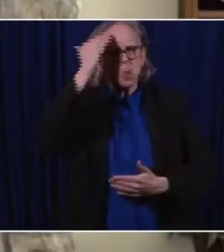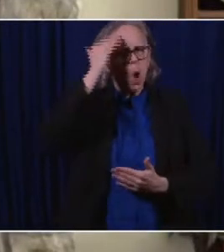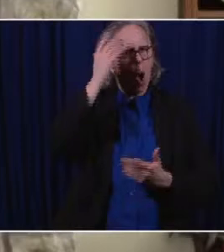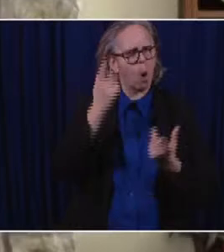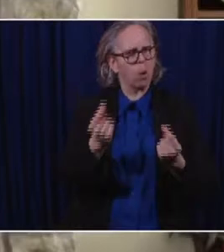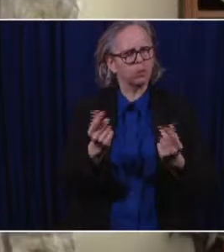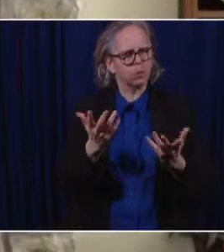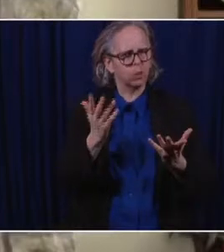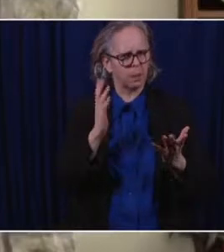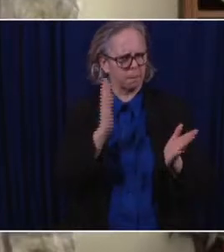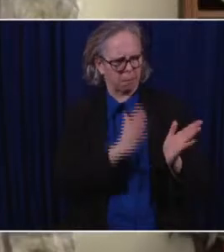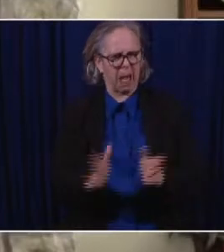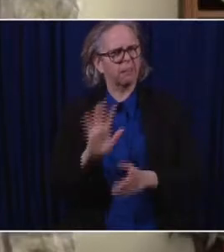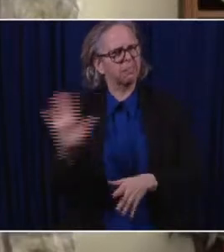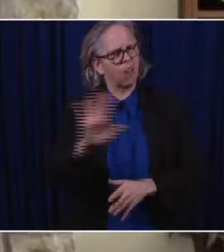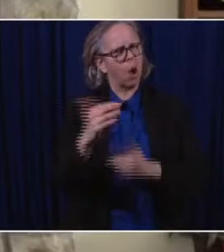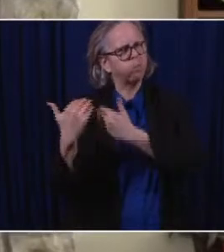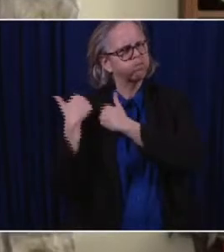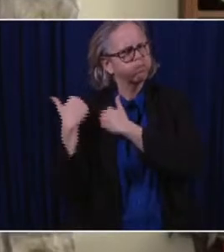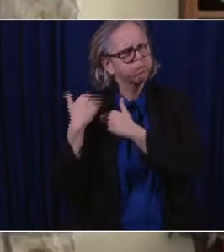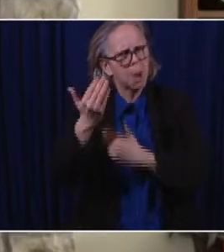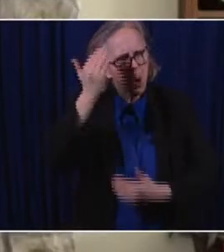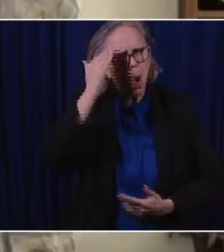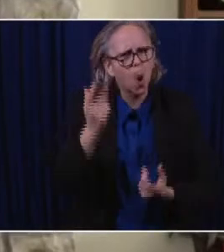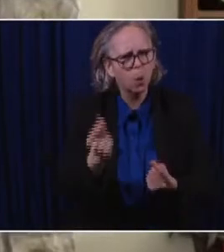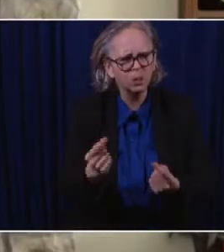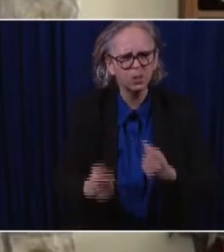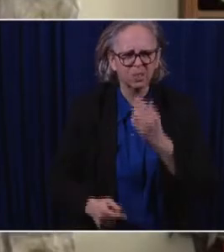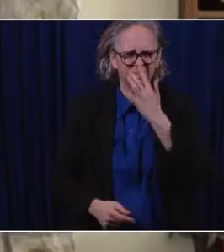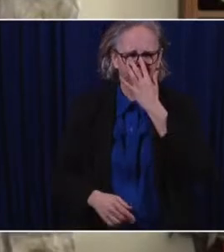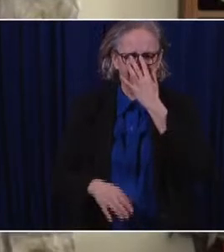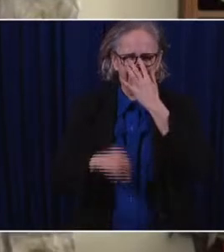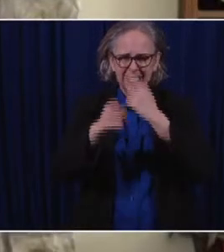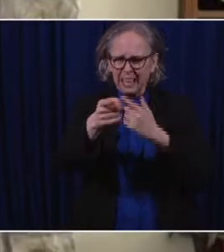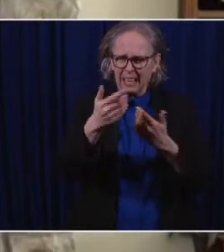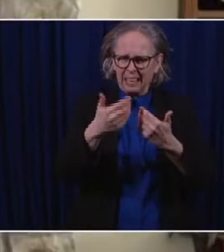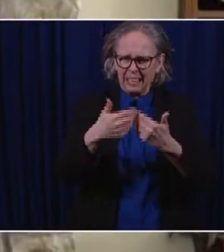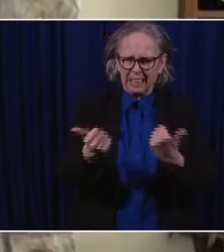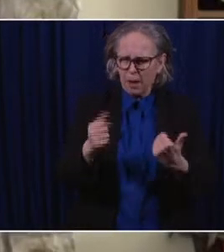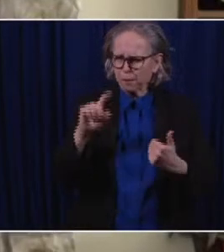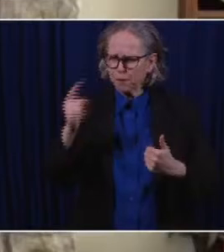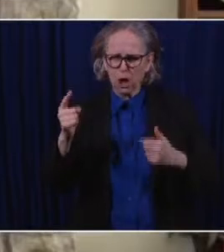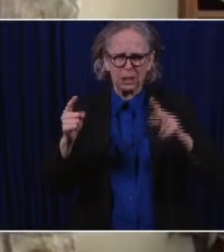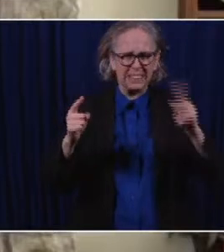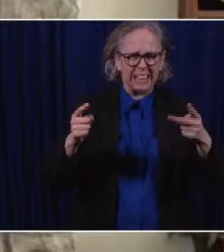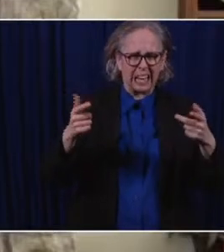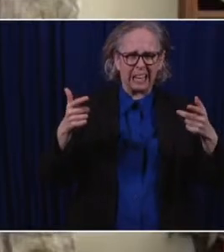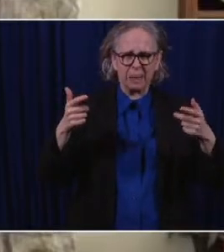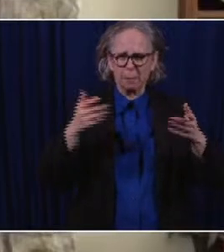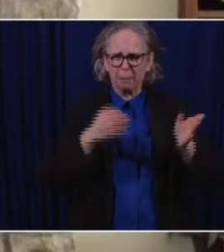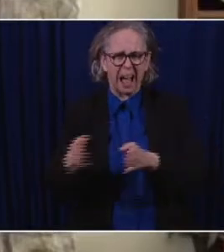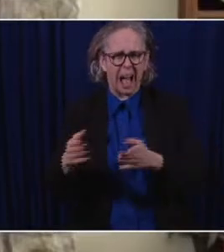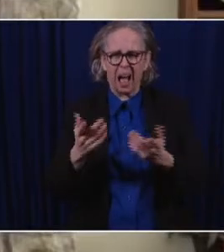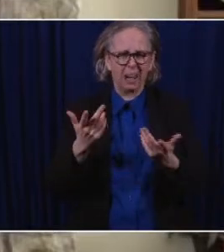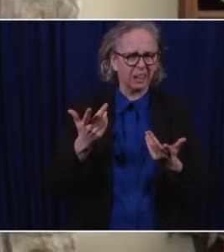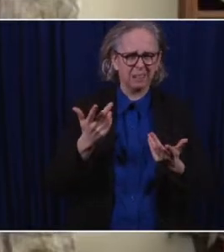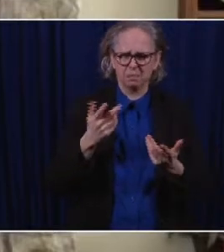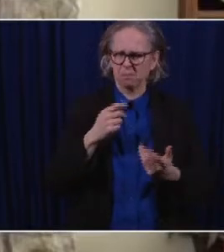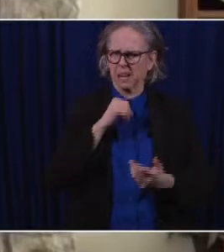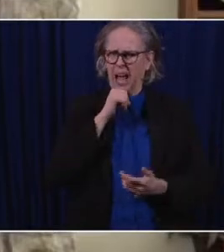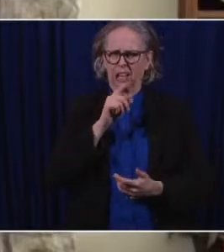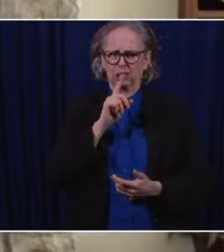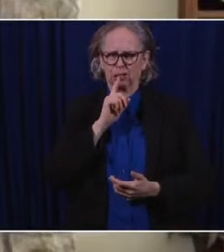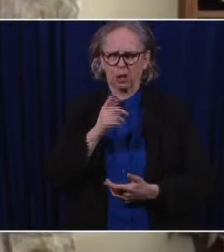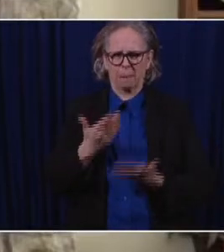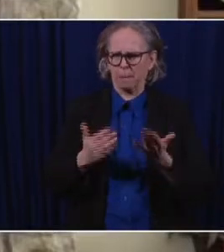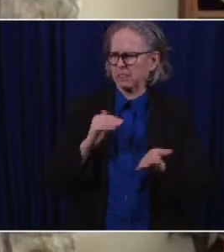far as the details of the March 2nd dose, I'll ask my team if there's anyone, I don't know whether Bruce, you know that answer, if anybody on our team